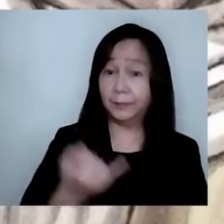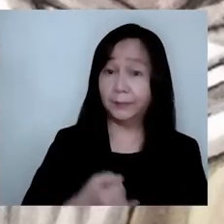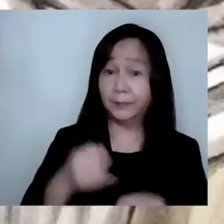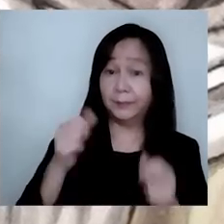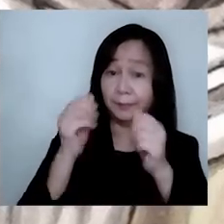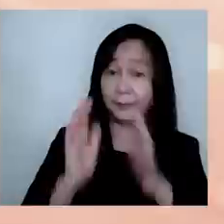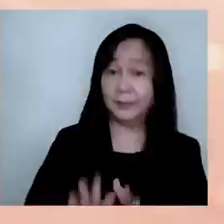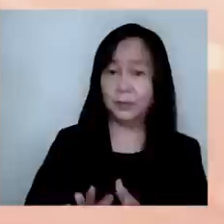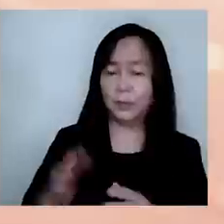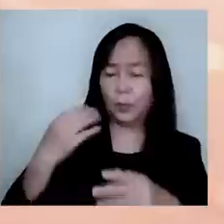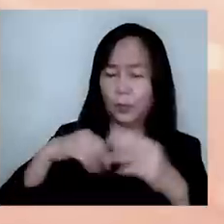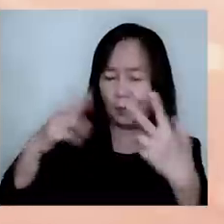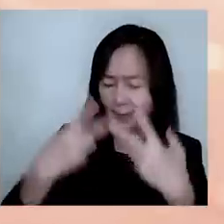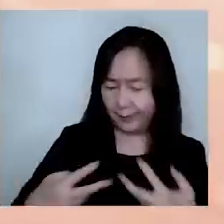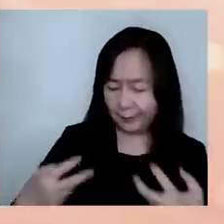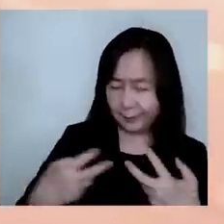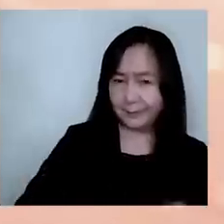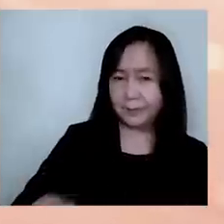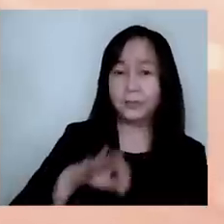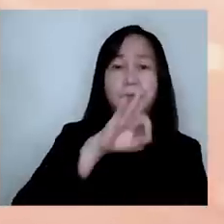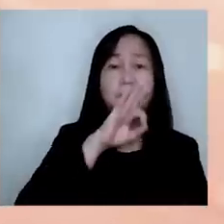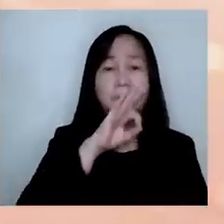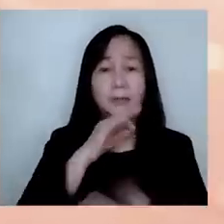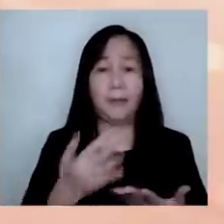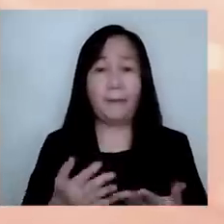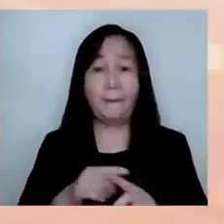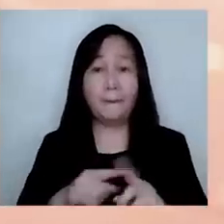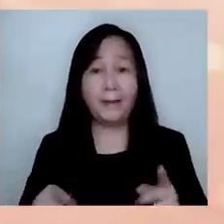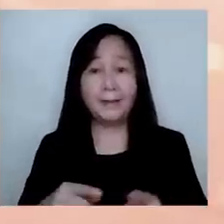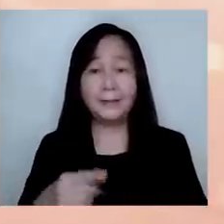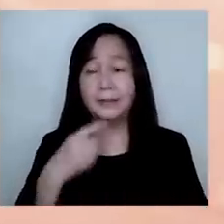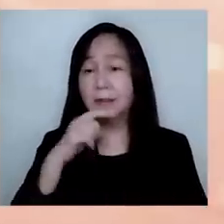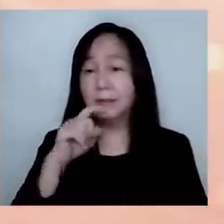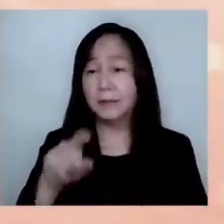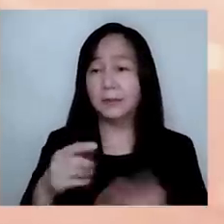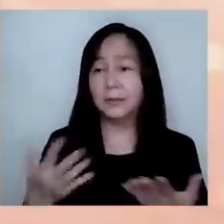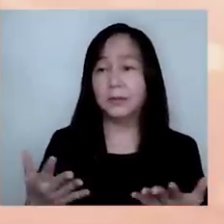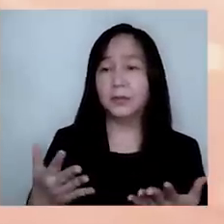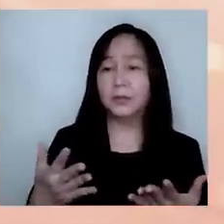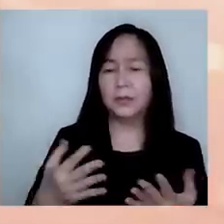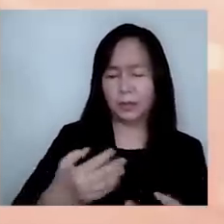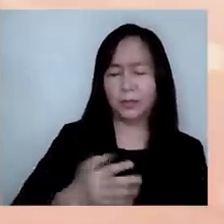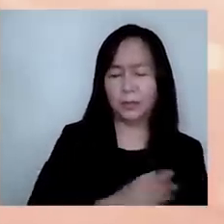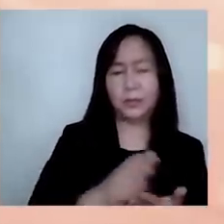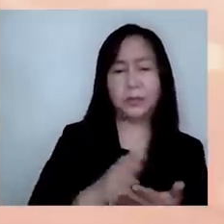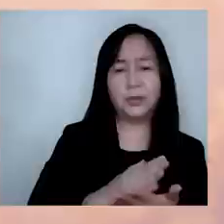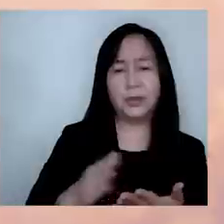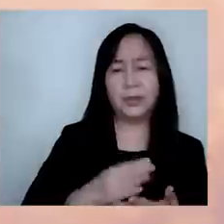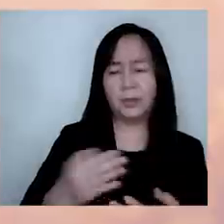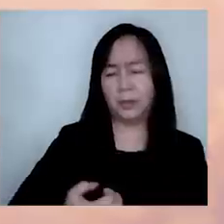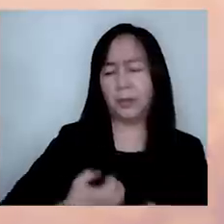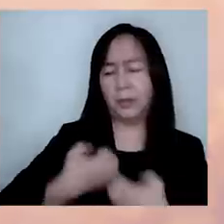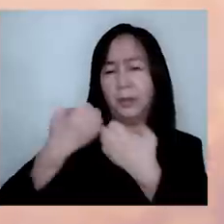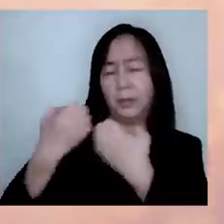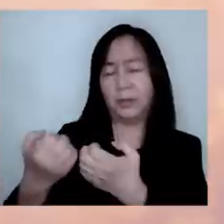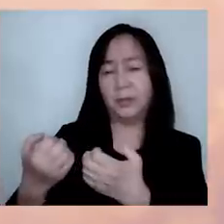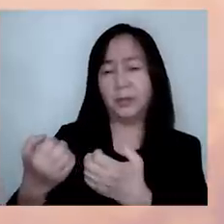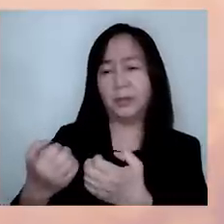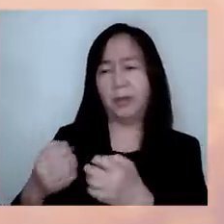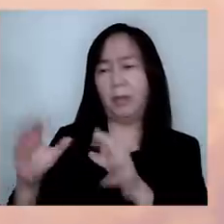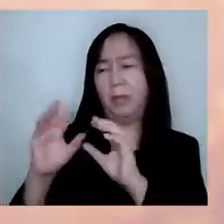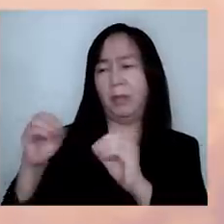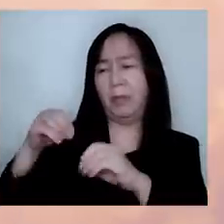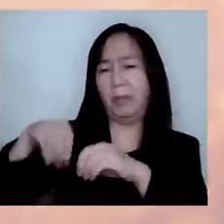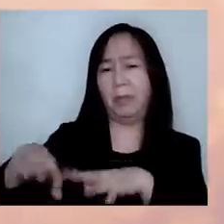frustration but it also demanded an openness to share their hopelessness with Jesus thankfully